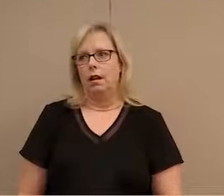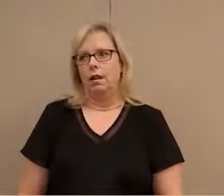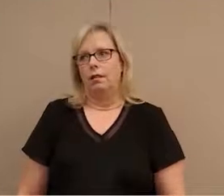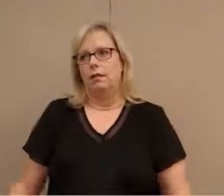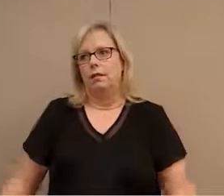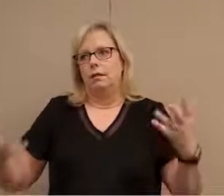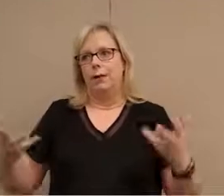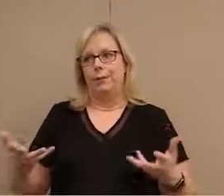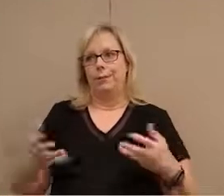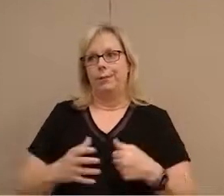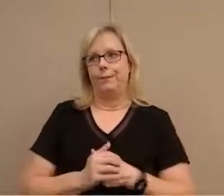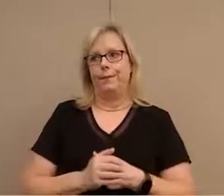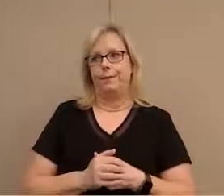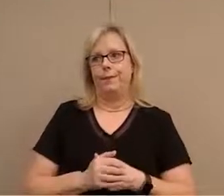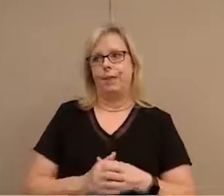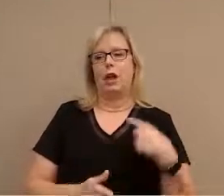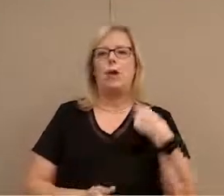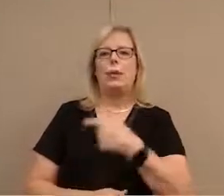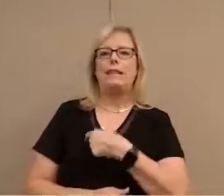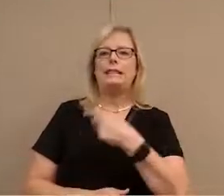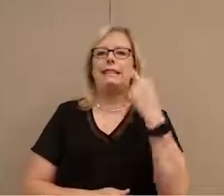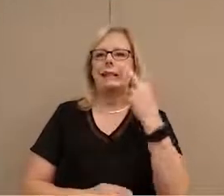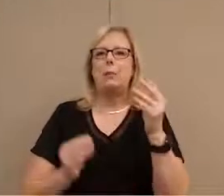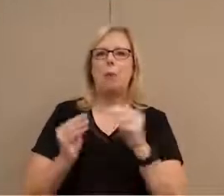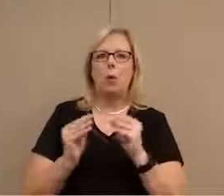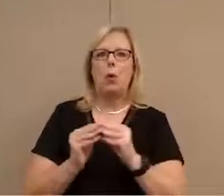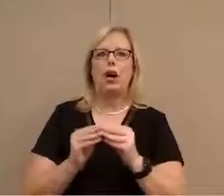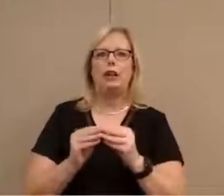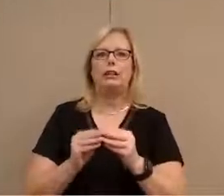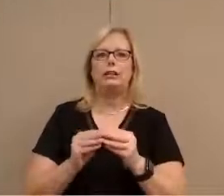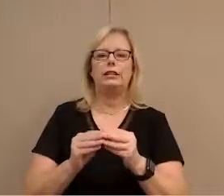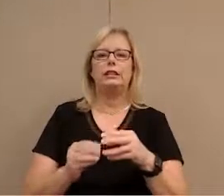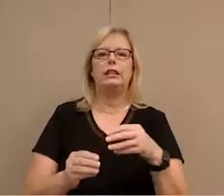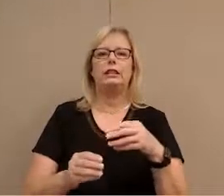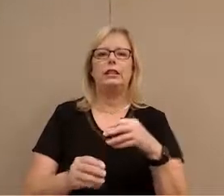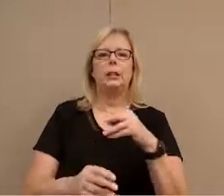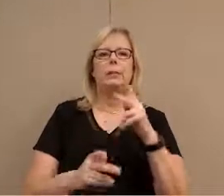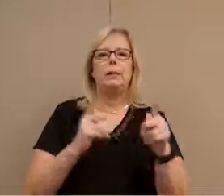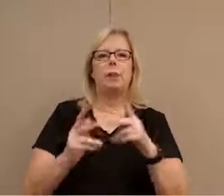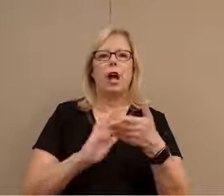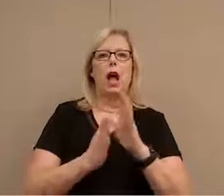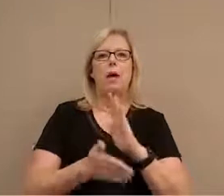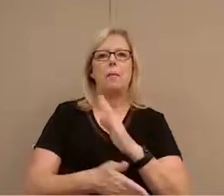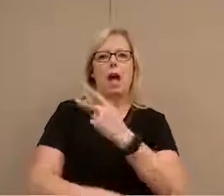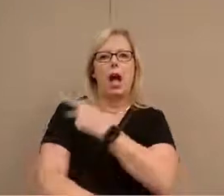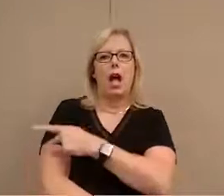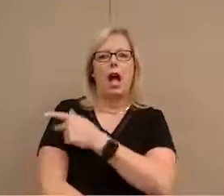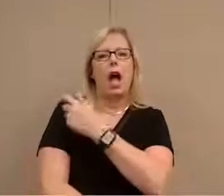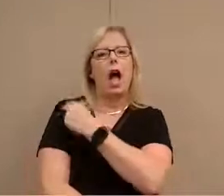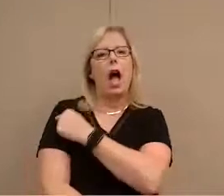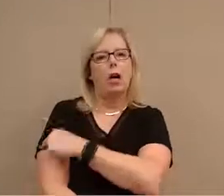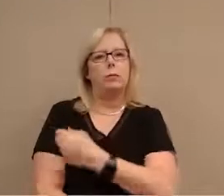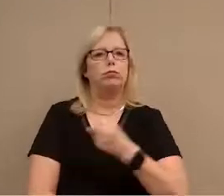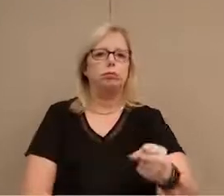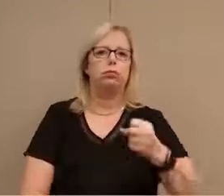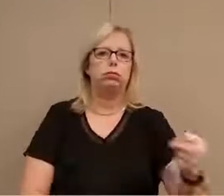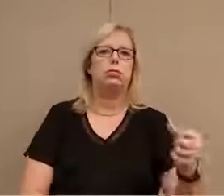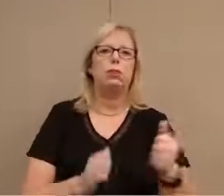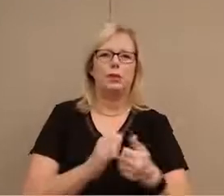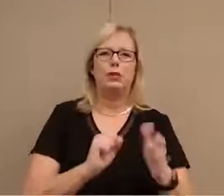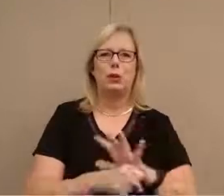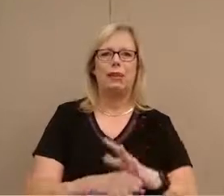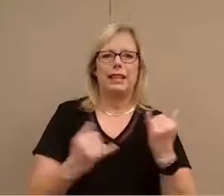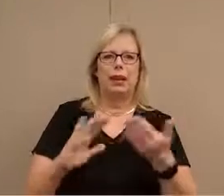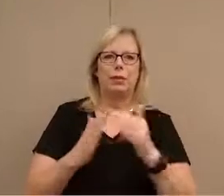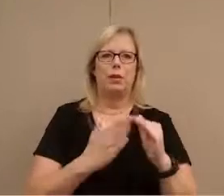Well, we're seeing more cases of hospitalization and infection in our community.